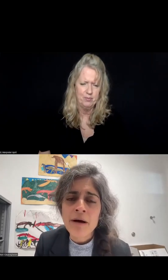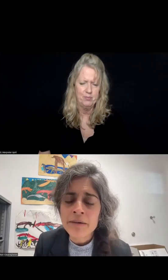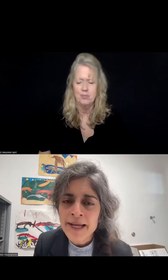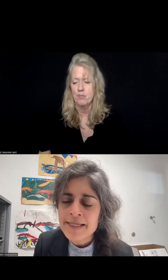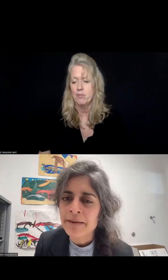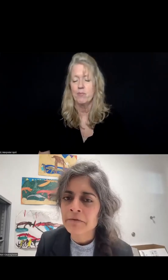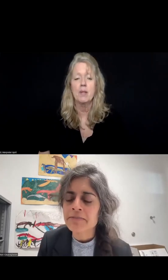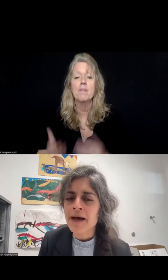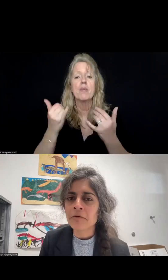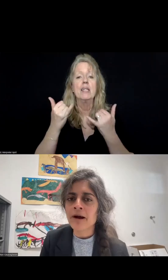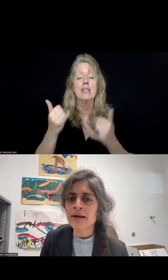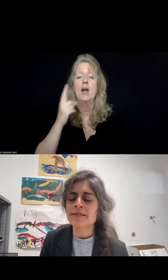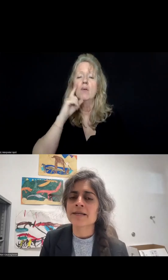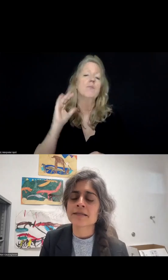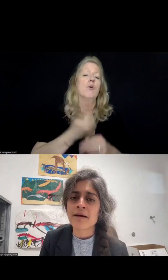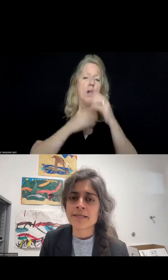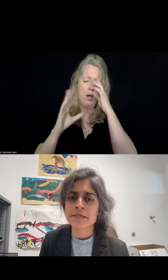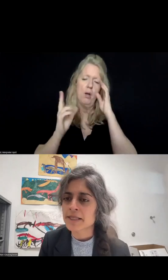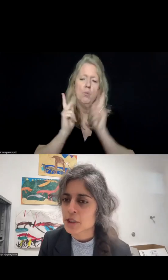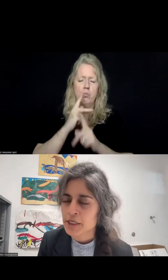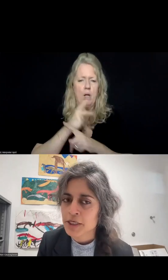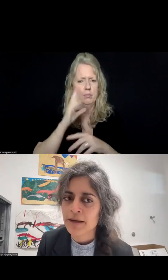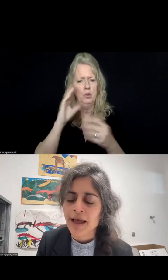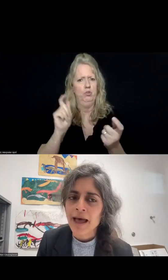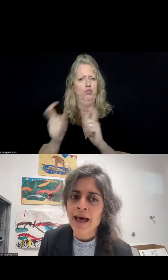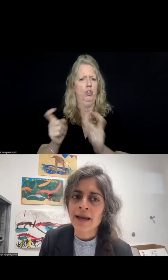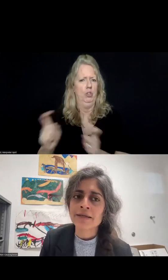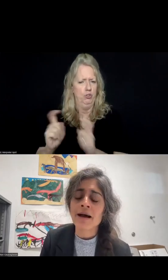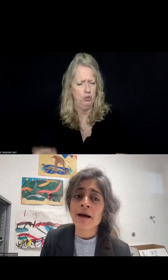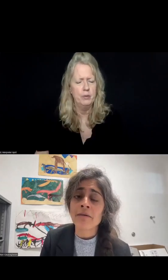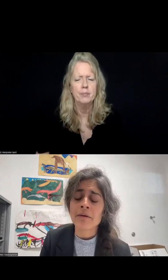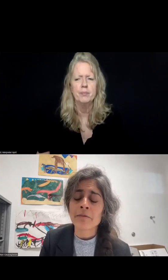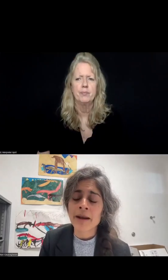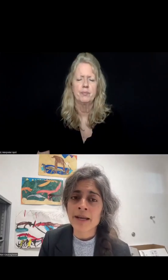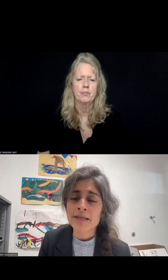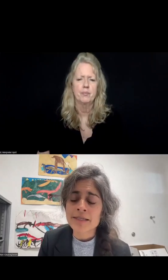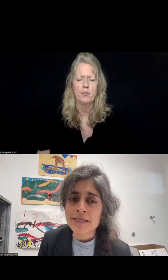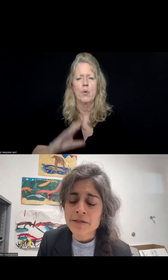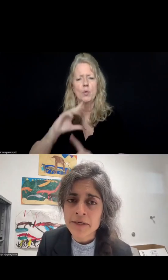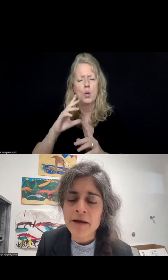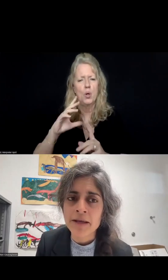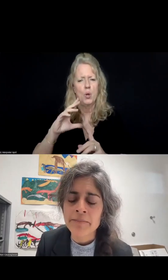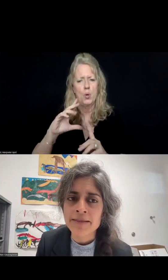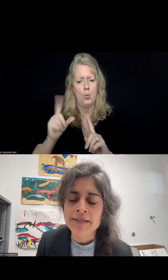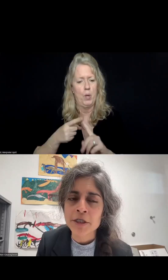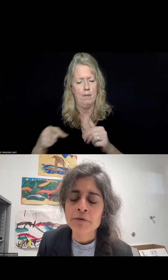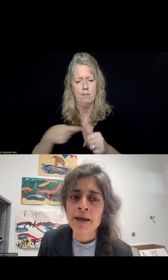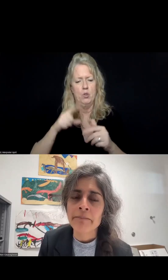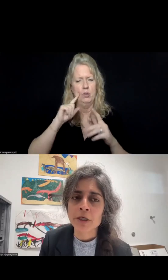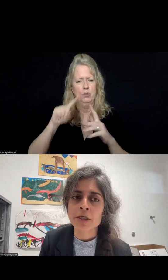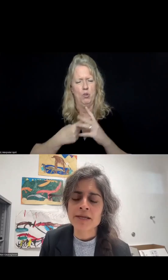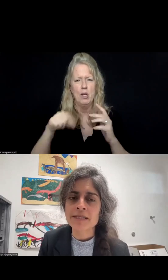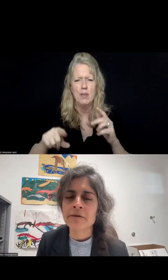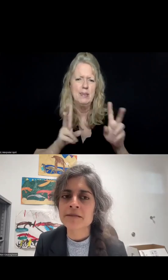Now, our landscape of tobacco products is constantly changing. And when I just started talking about this issue,